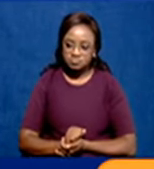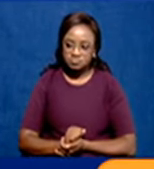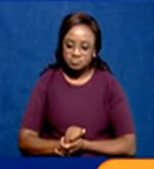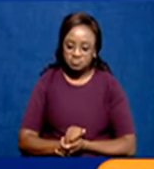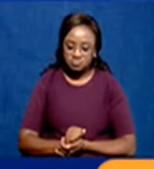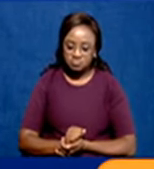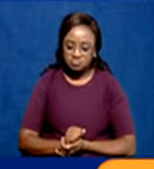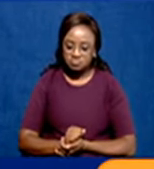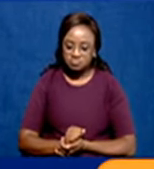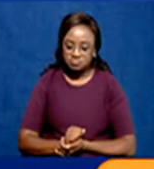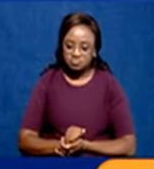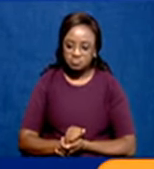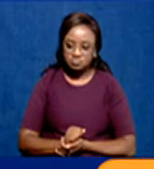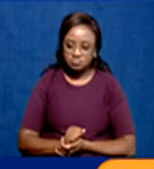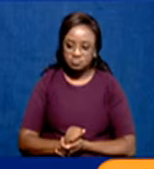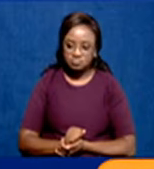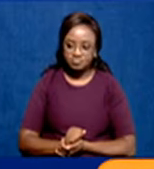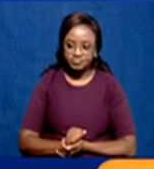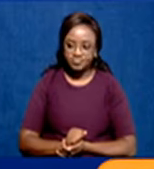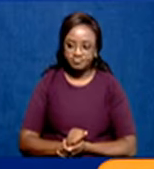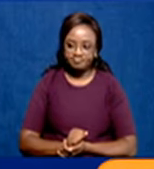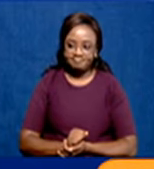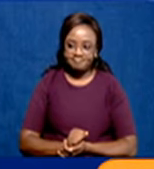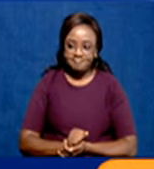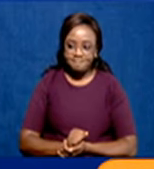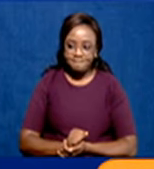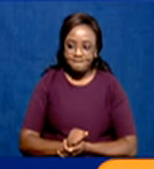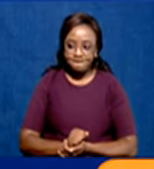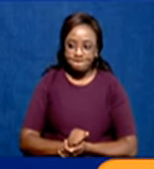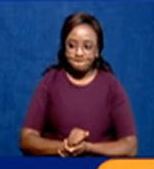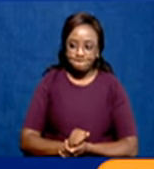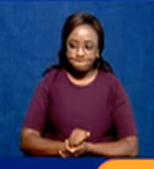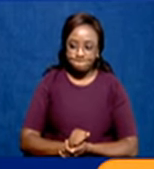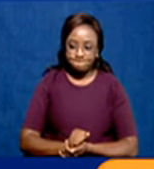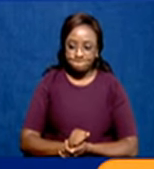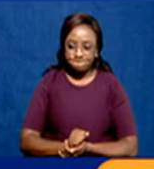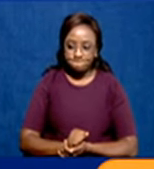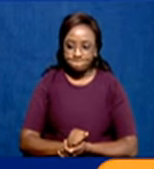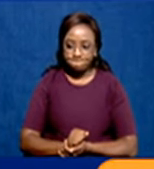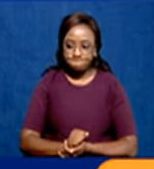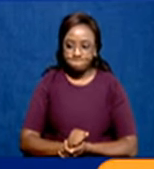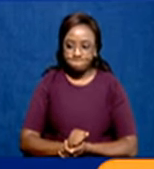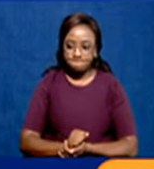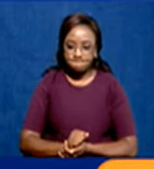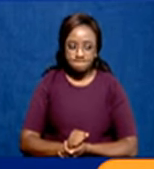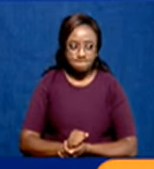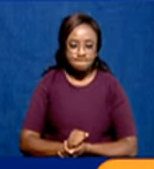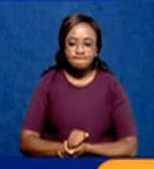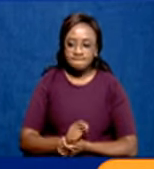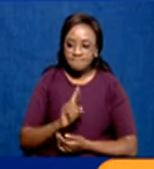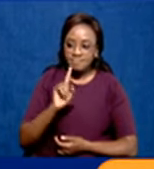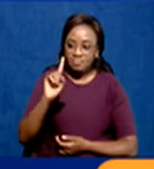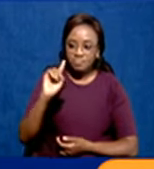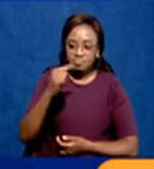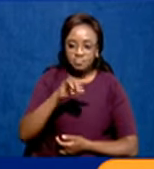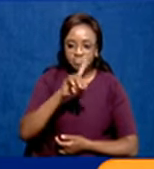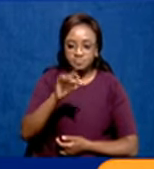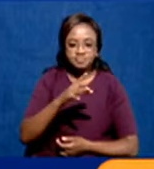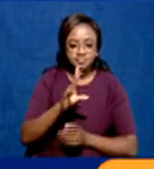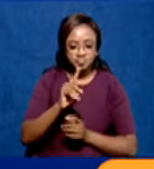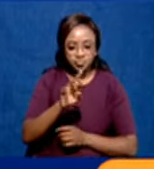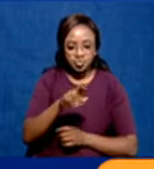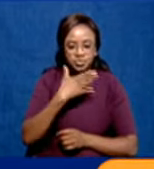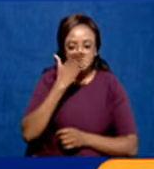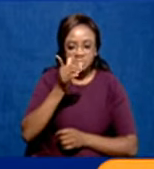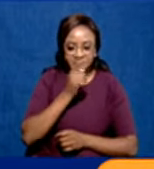difference between NHIF and SHIF? Was it necessary to transition from NHIF to SHIF? I think that is the first question that Dr. answered. So